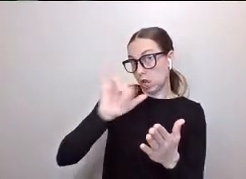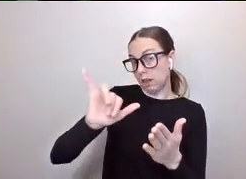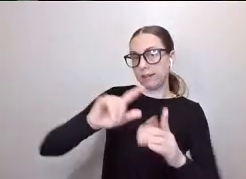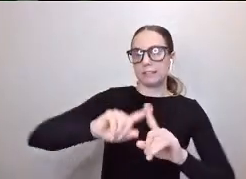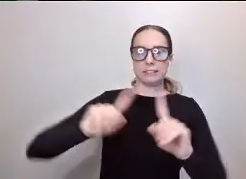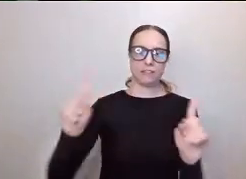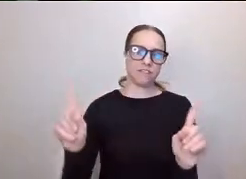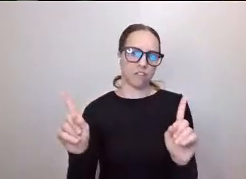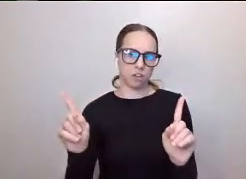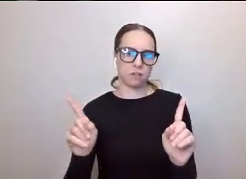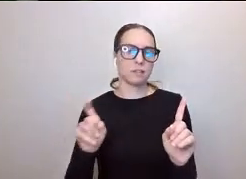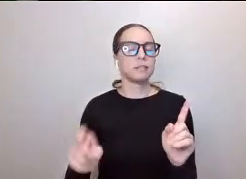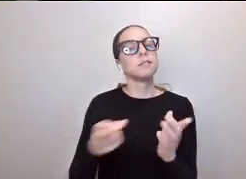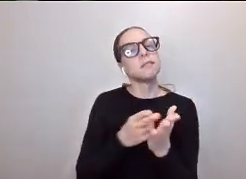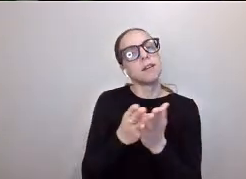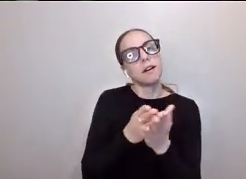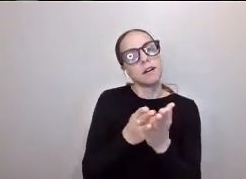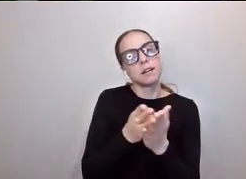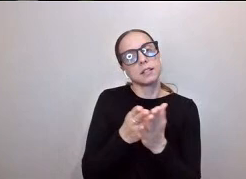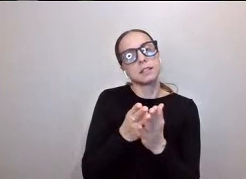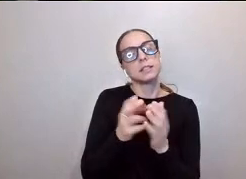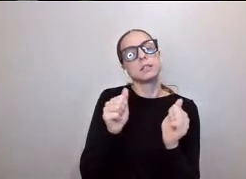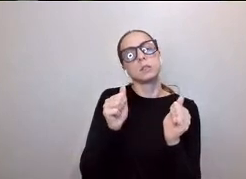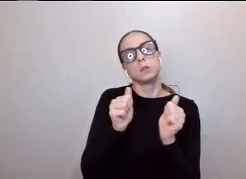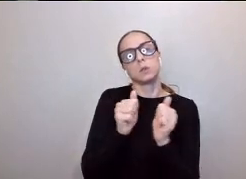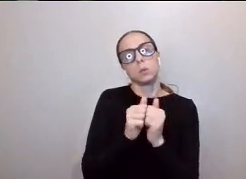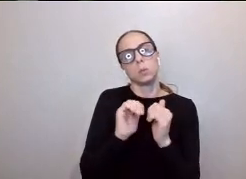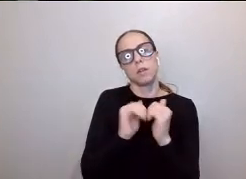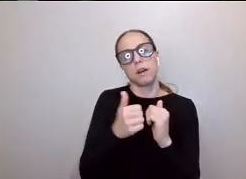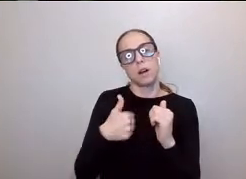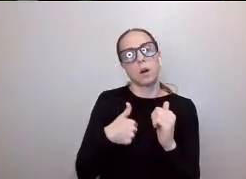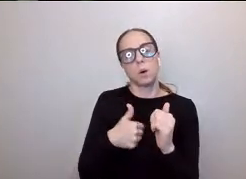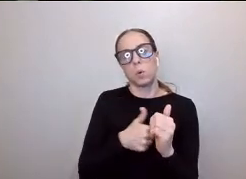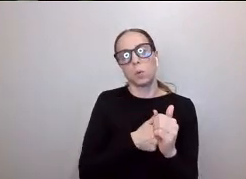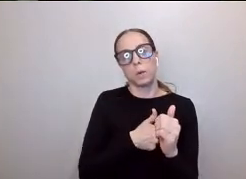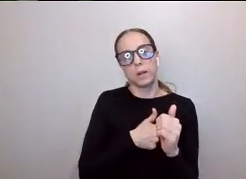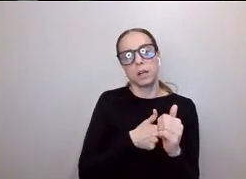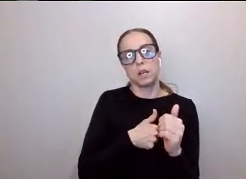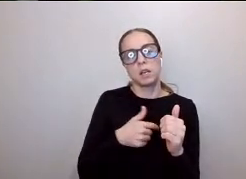that we're bringing forward. With that, I will not be passing. I will not support this passing.